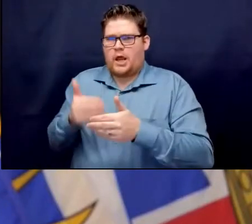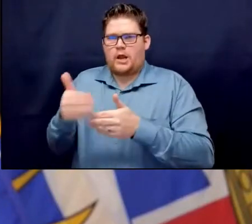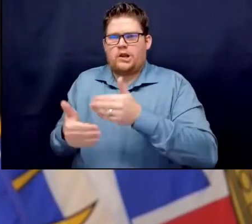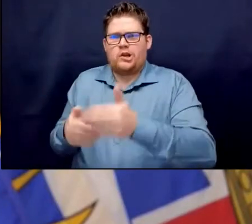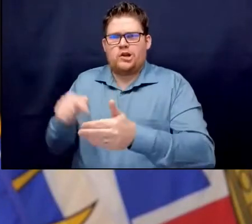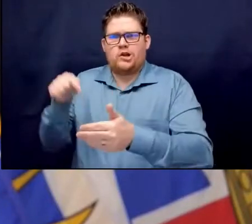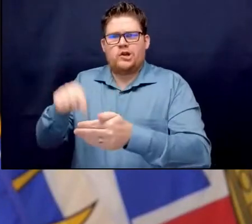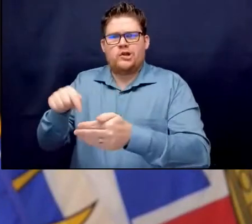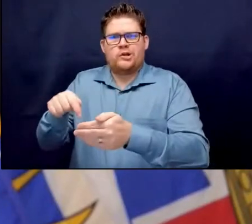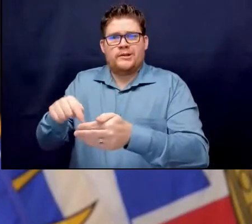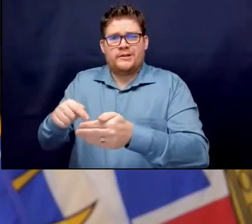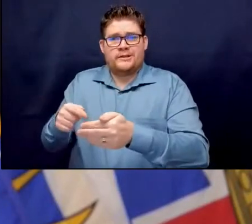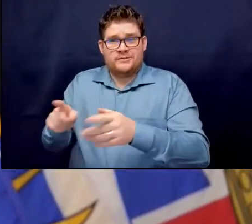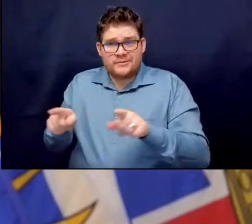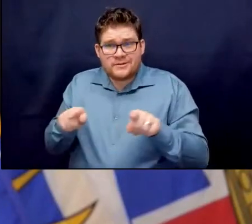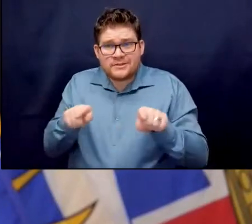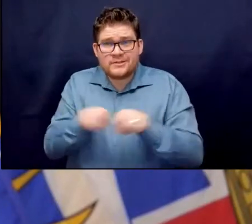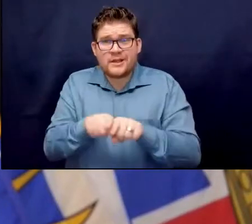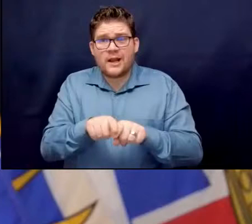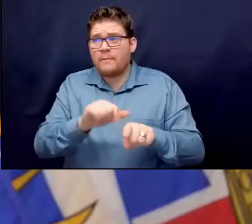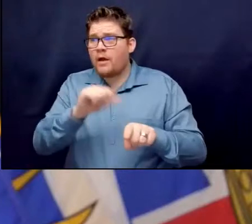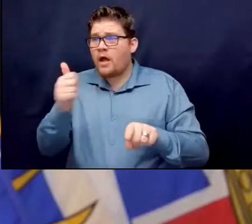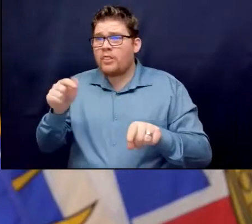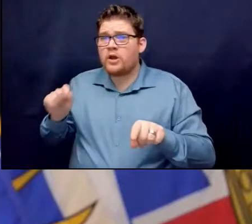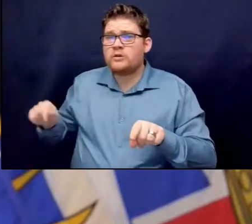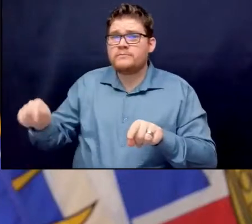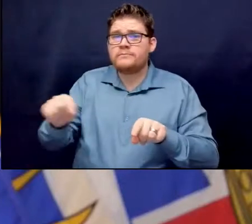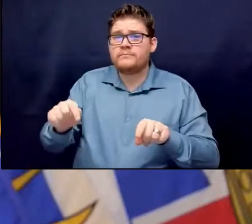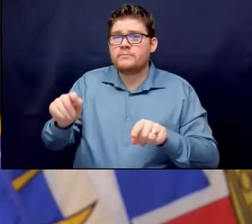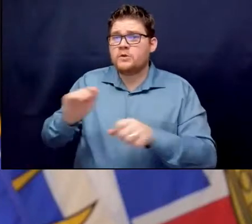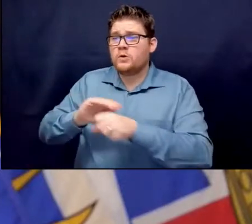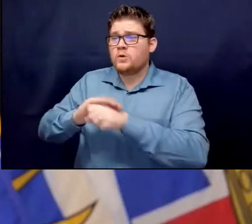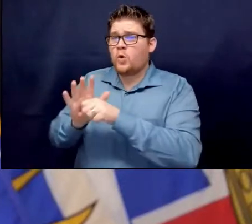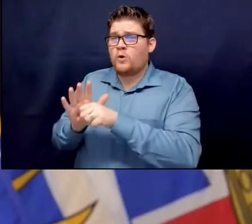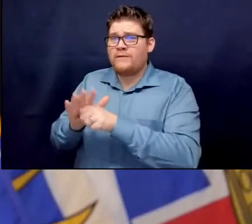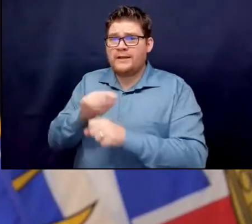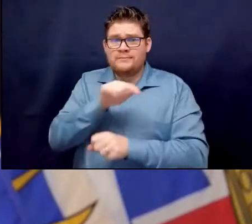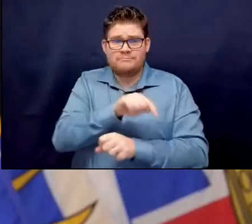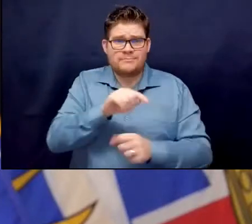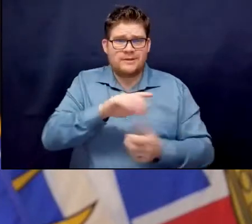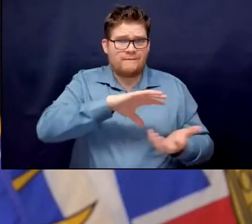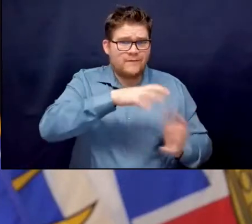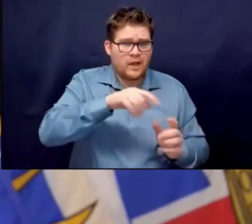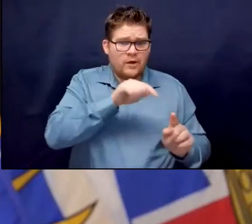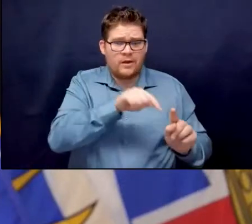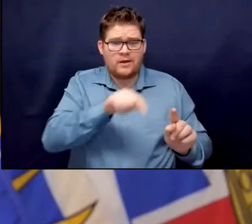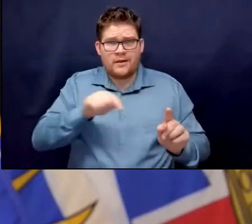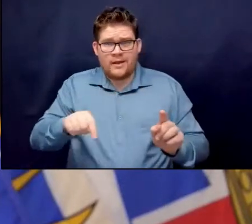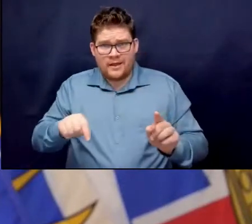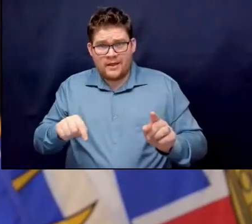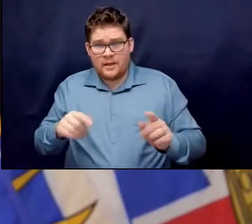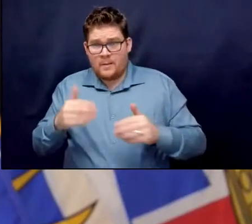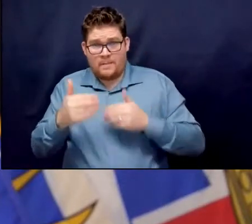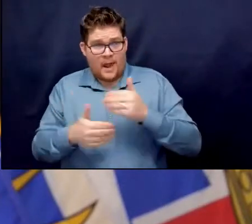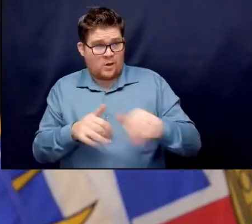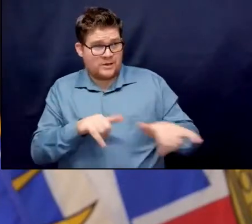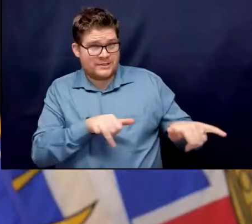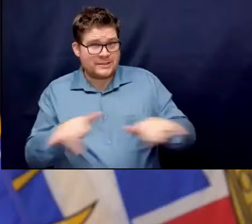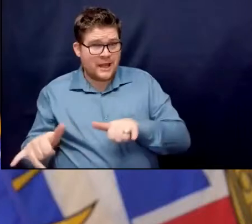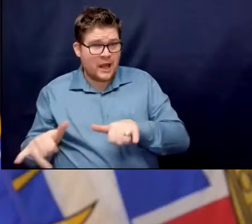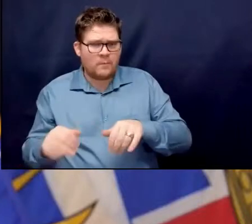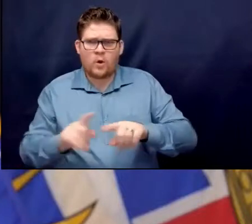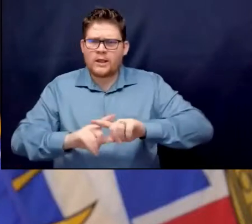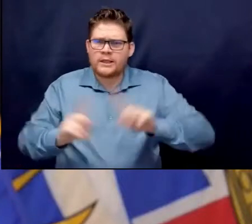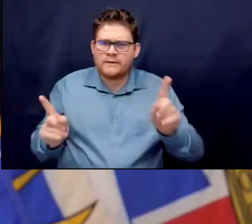like other coronaviruses that eventually become another cause of the common cold for most people? Are we still going to